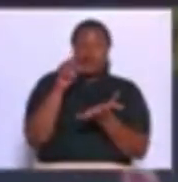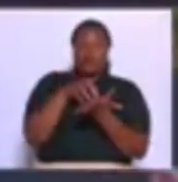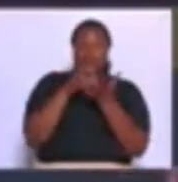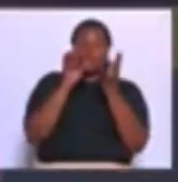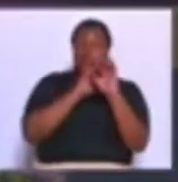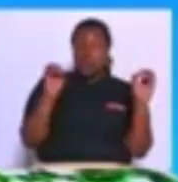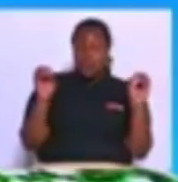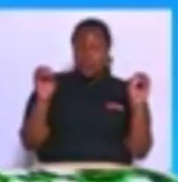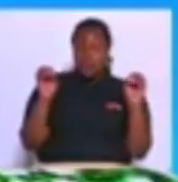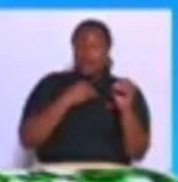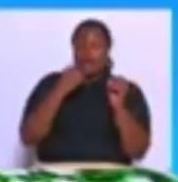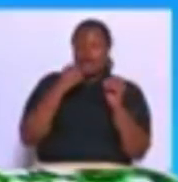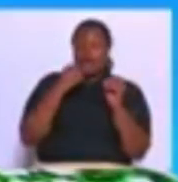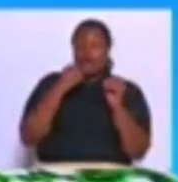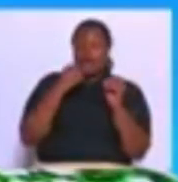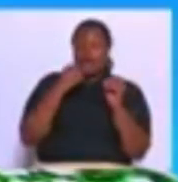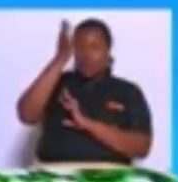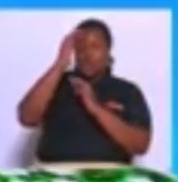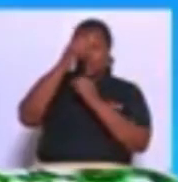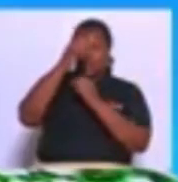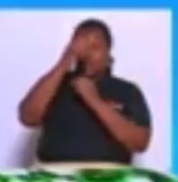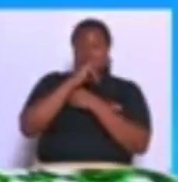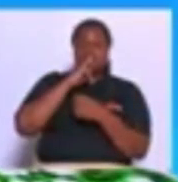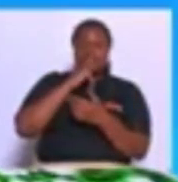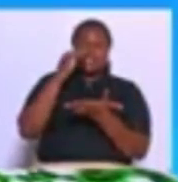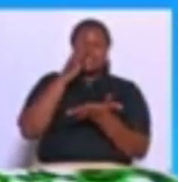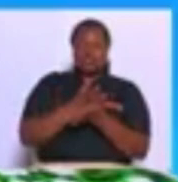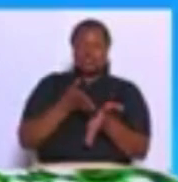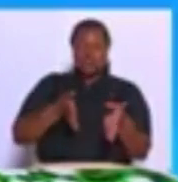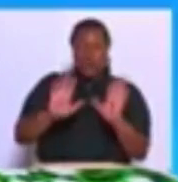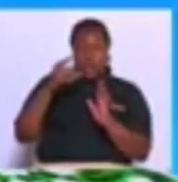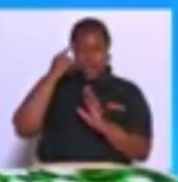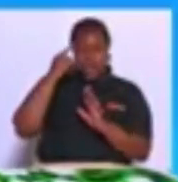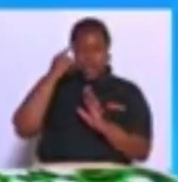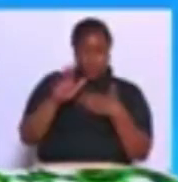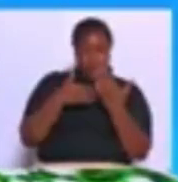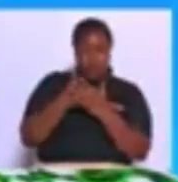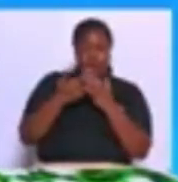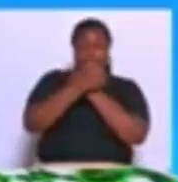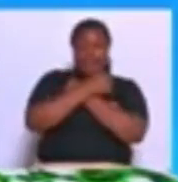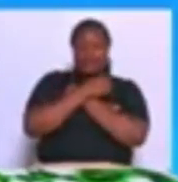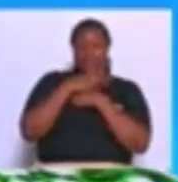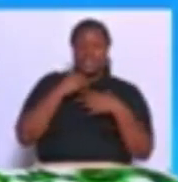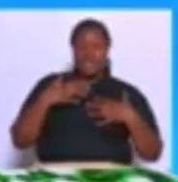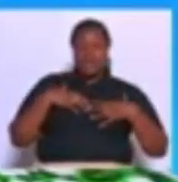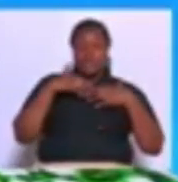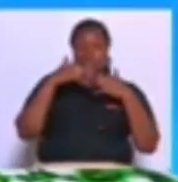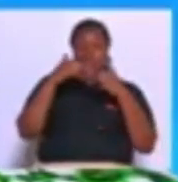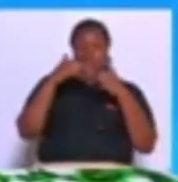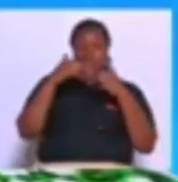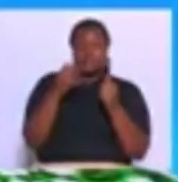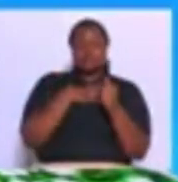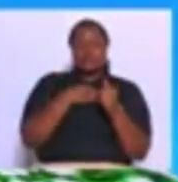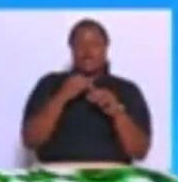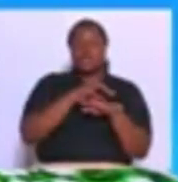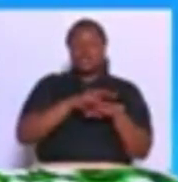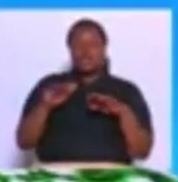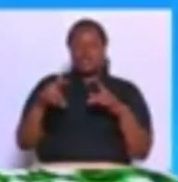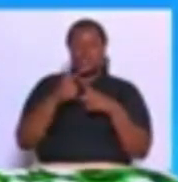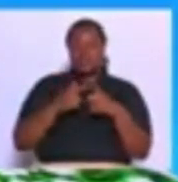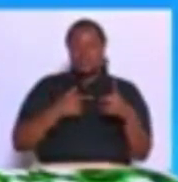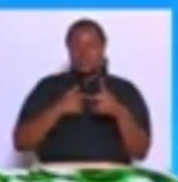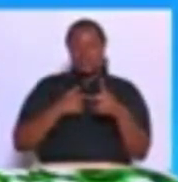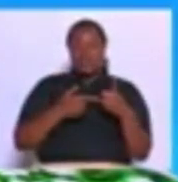And since God's love is the true source of all love and healing, it flows from